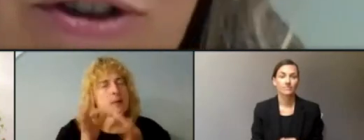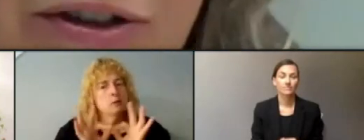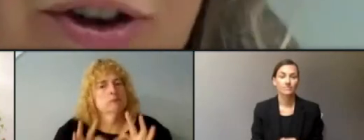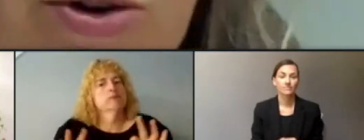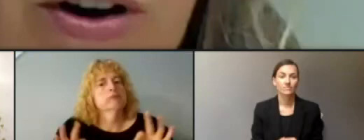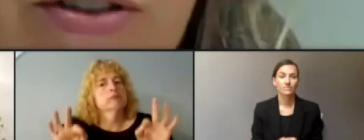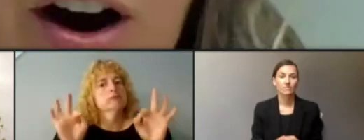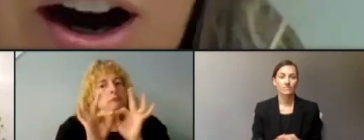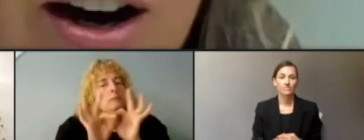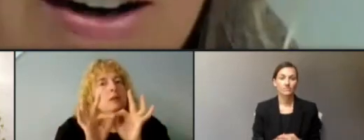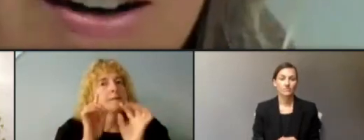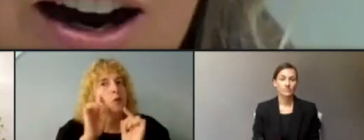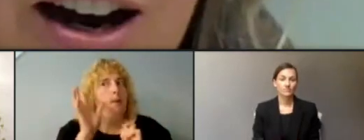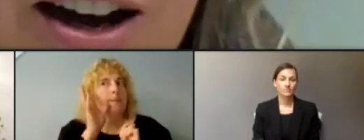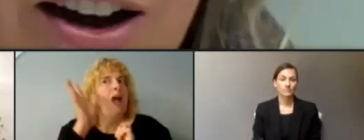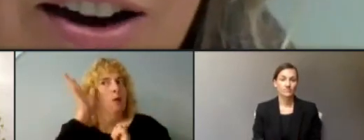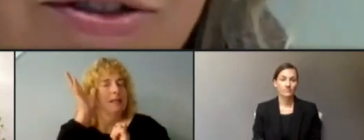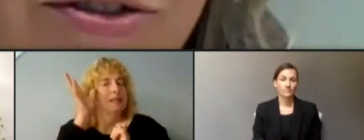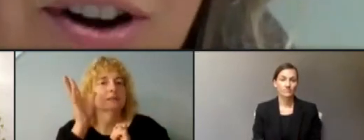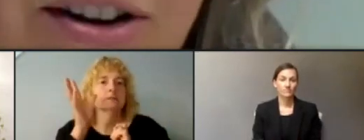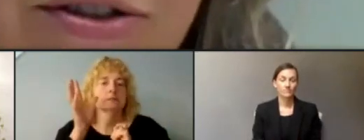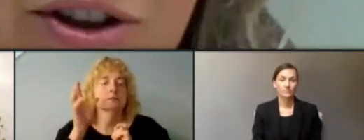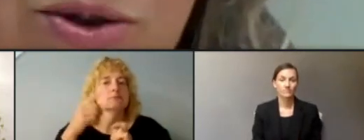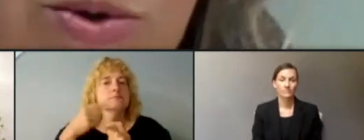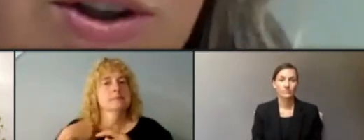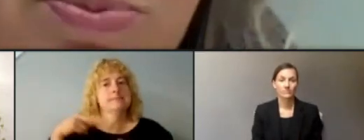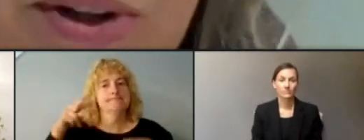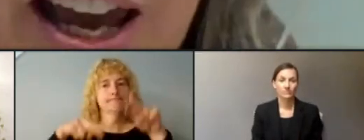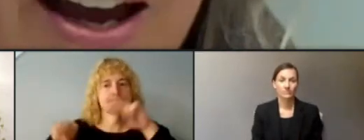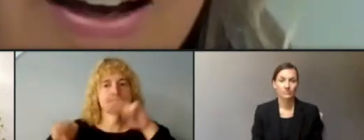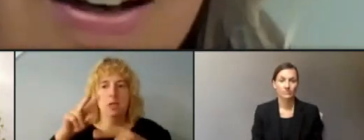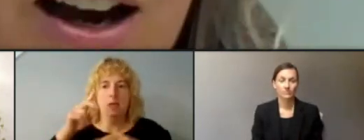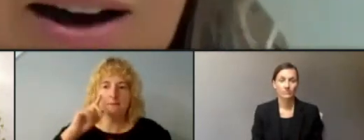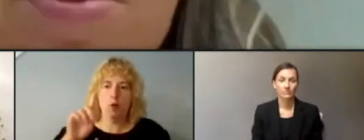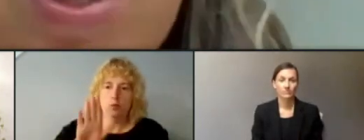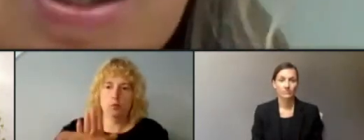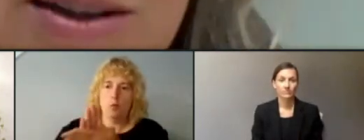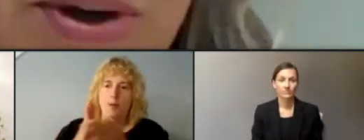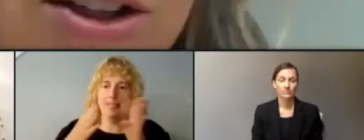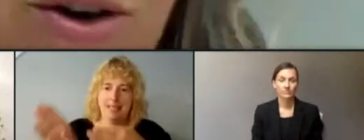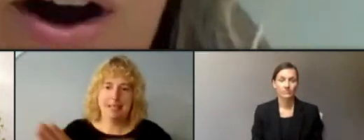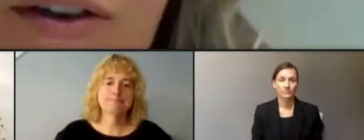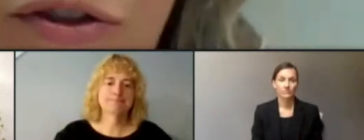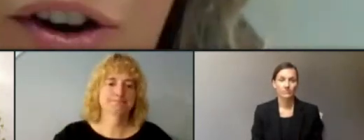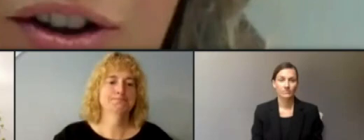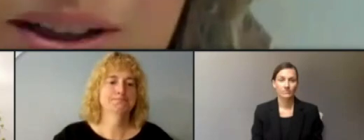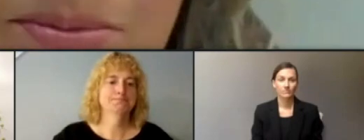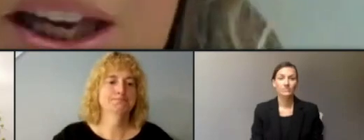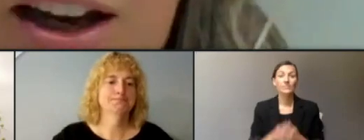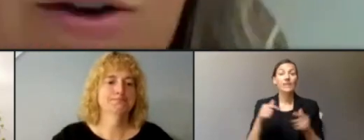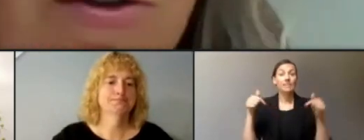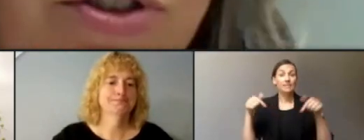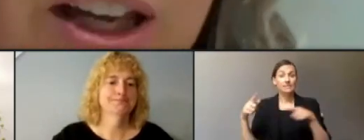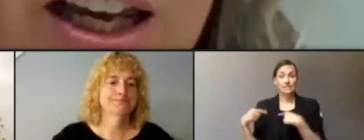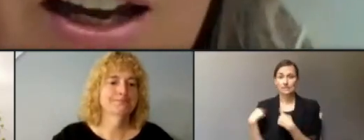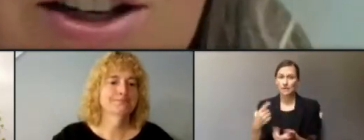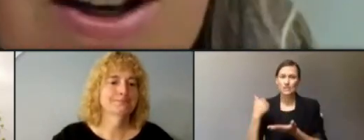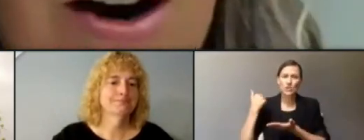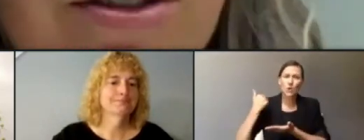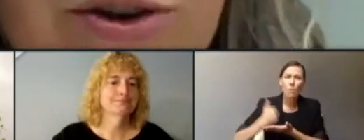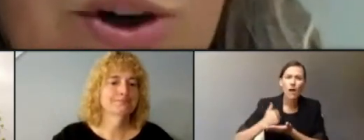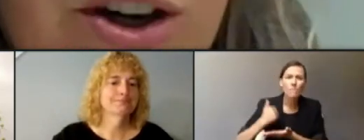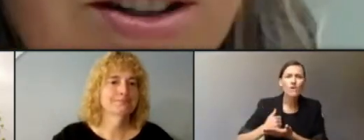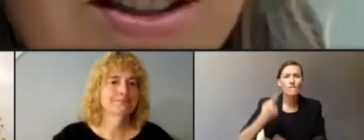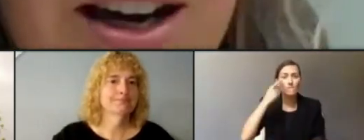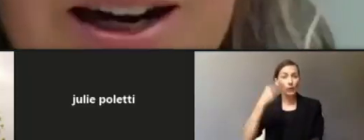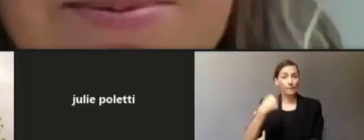at the overview of our of the school's plan. This has been so helpful to me and hopefully to